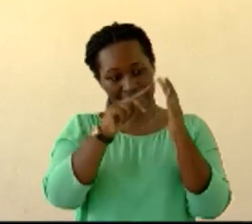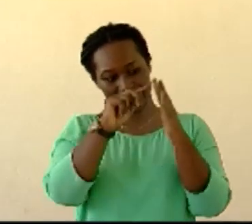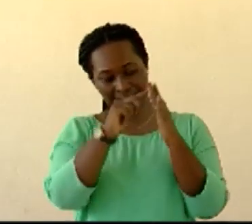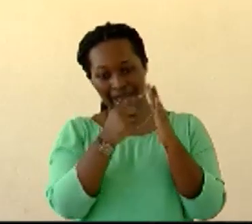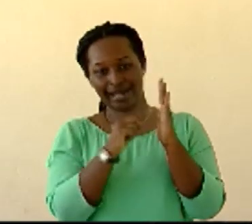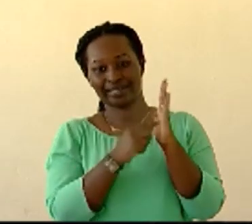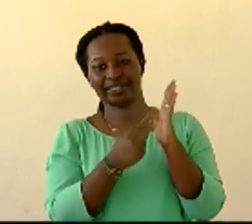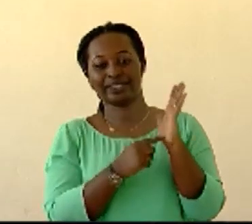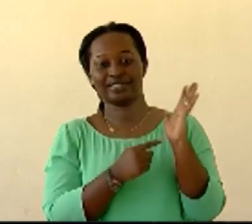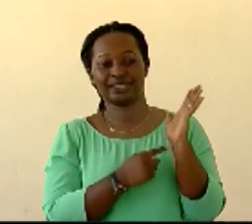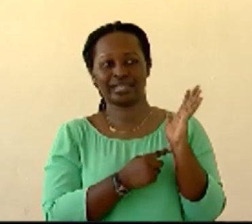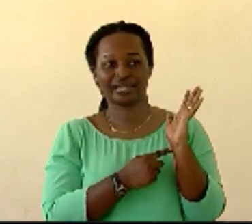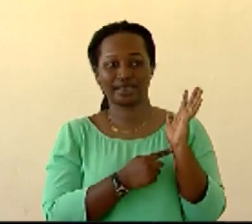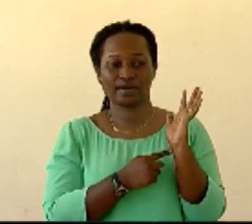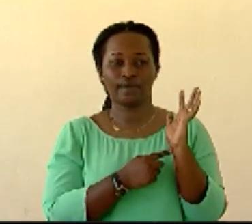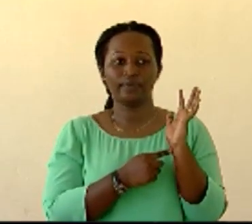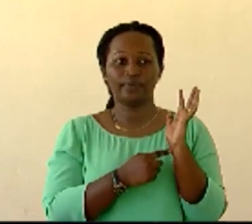characteristics